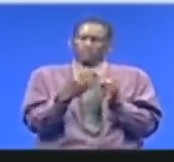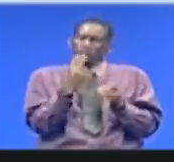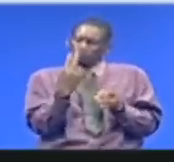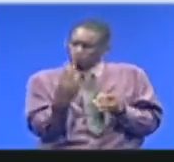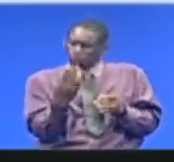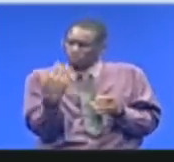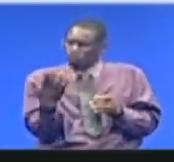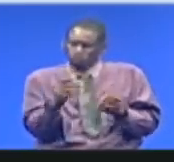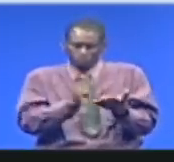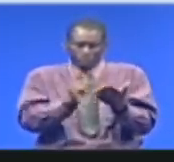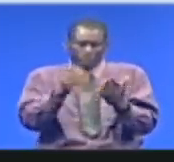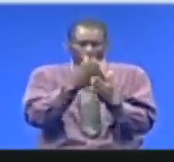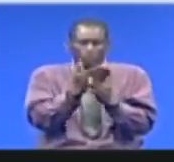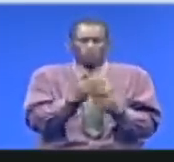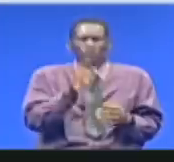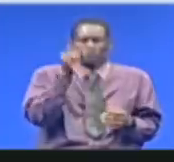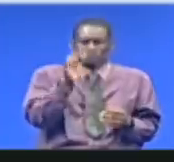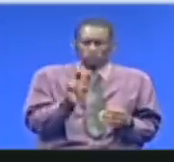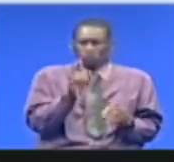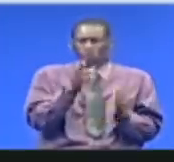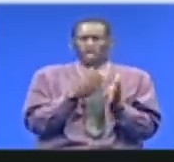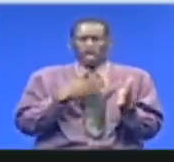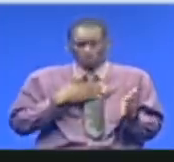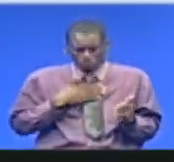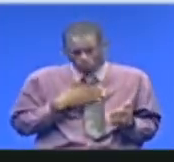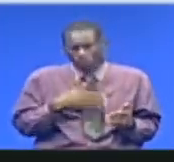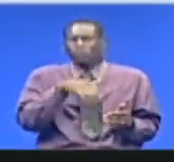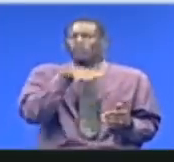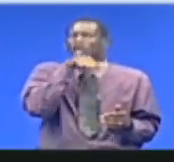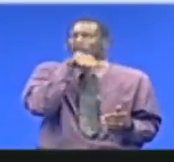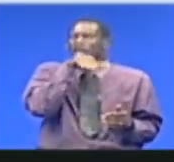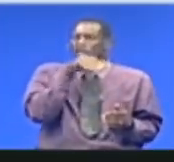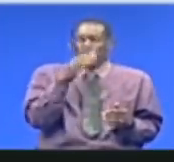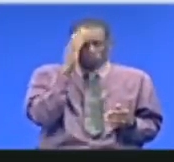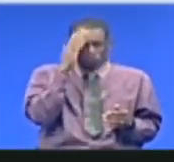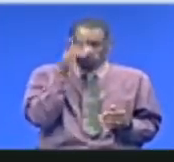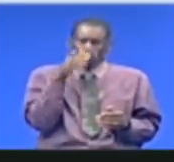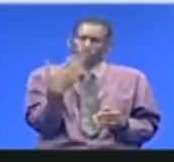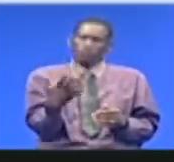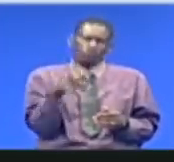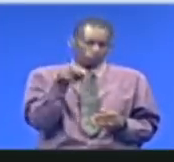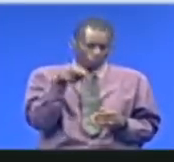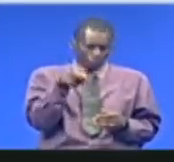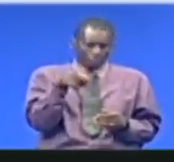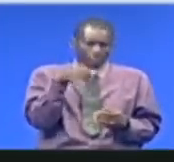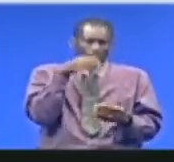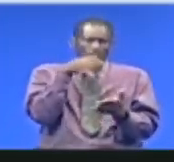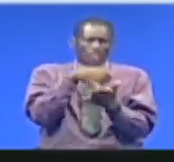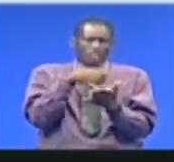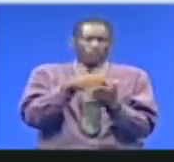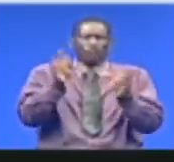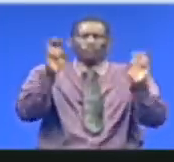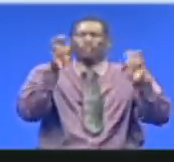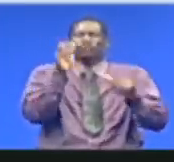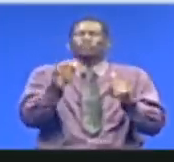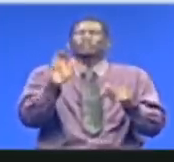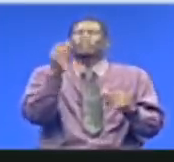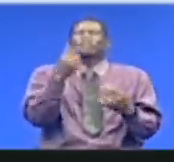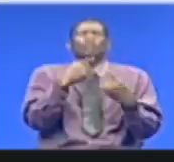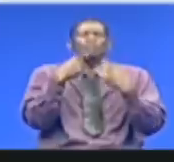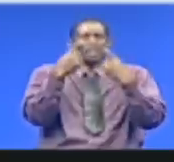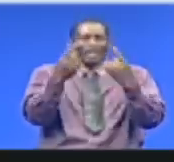signed between the president and Honorable Raila Odinga, you realize that that document captures the issues the president had been announcing,